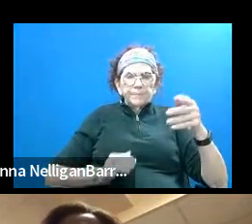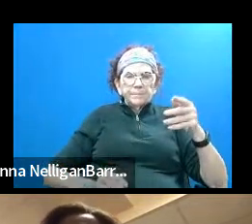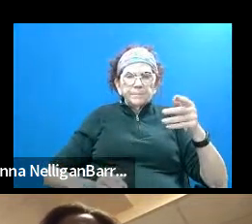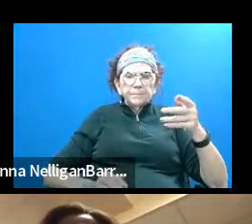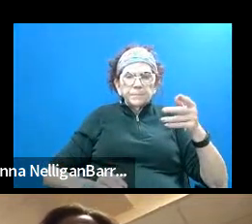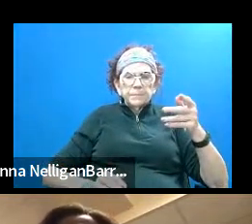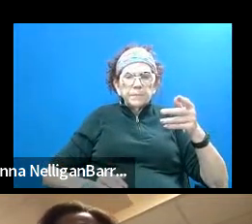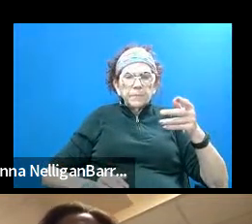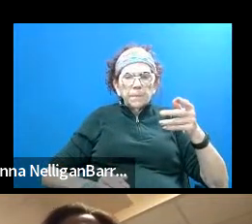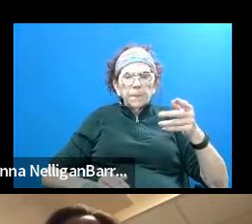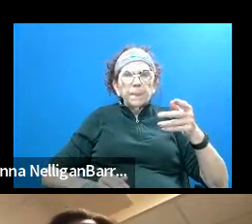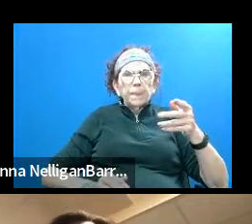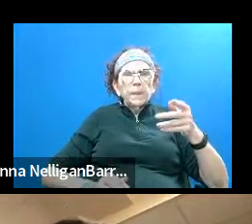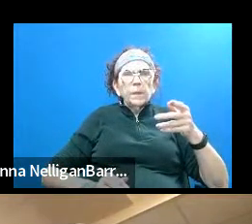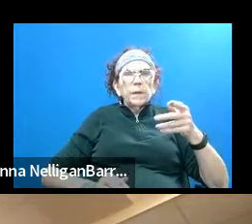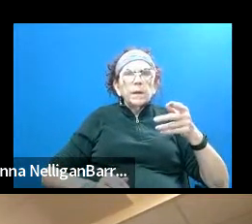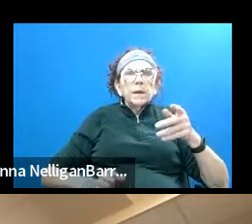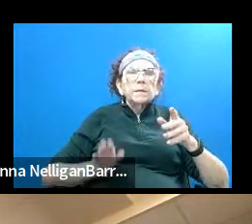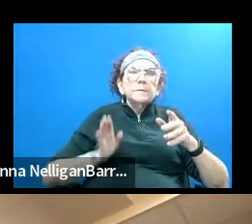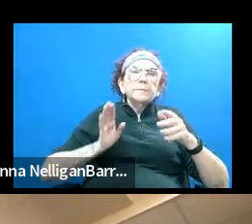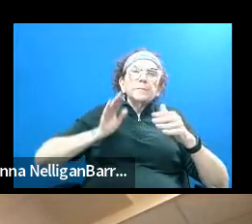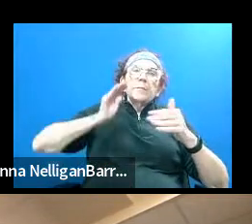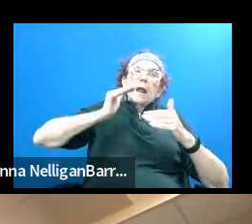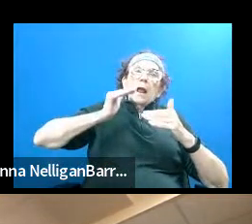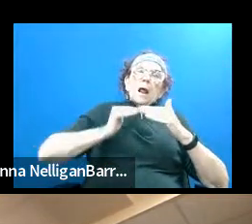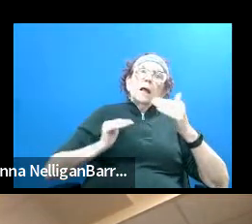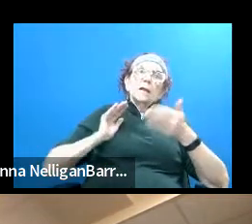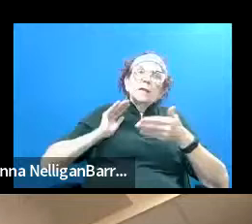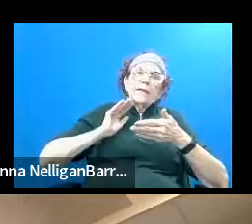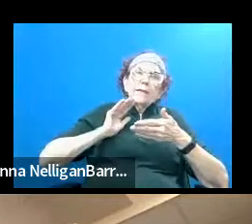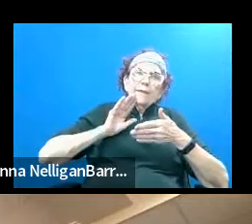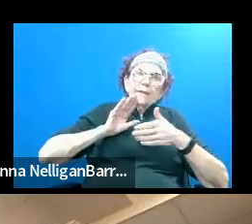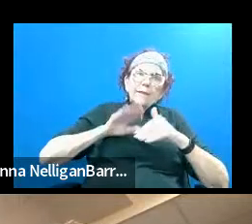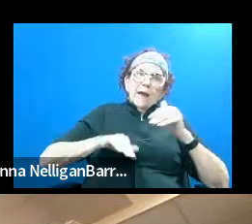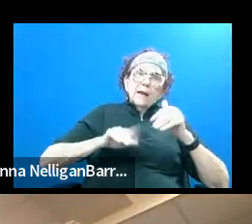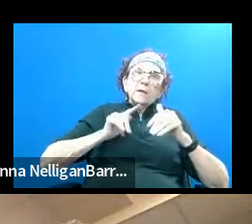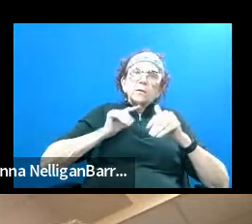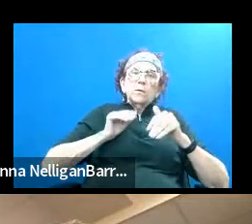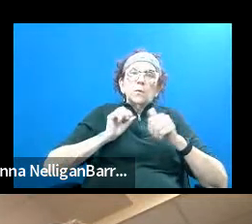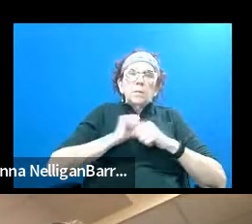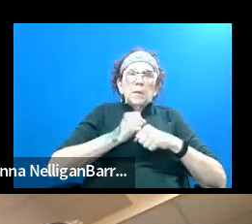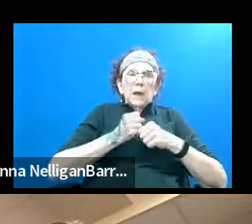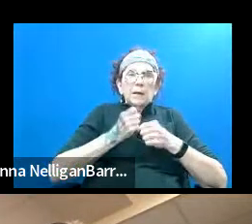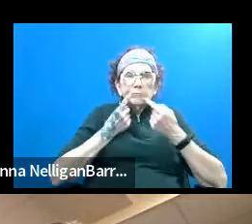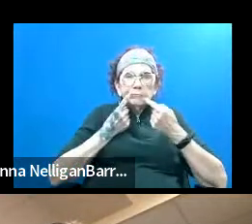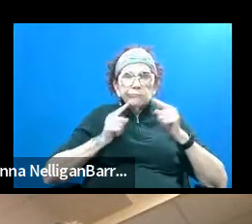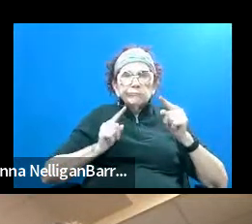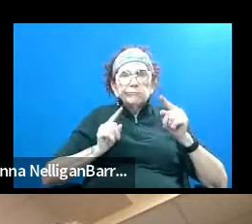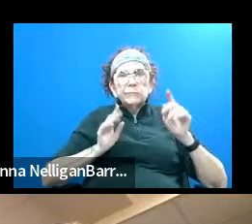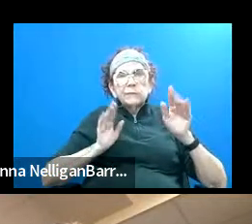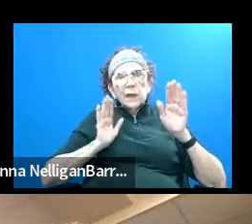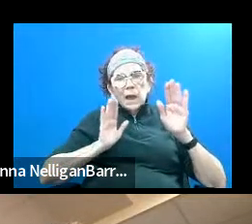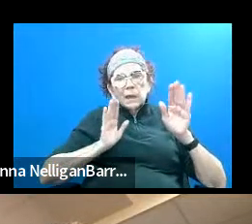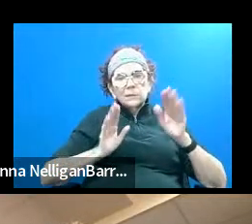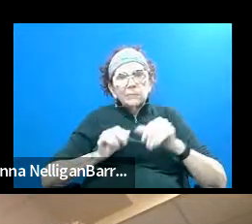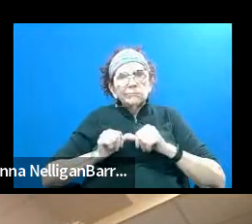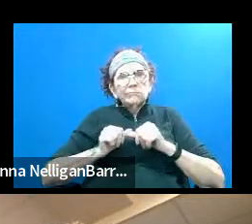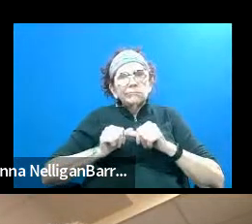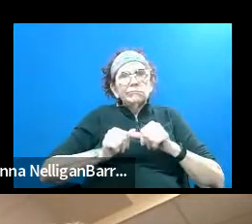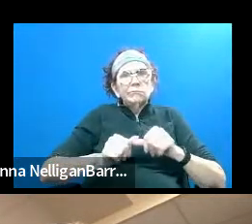then we will have made tremendous progress and will benefit the entire